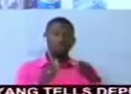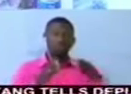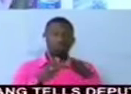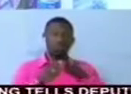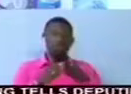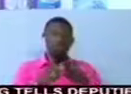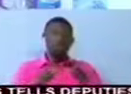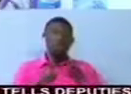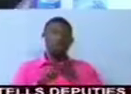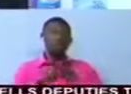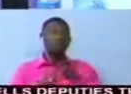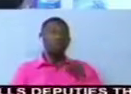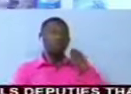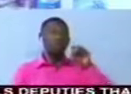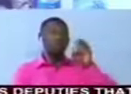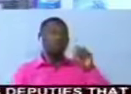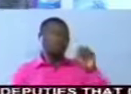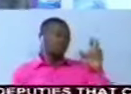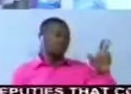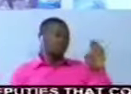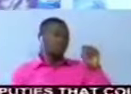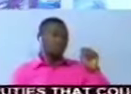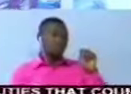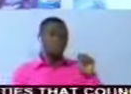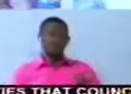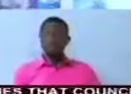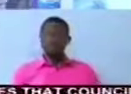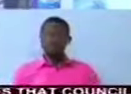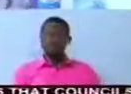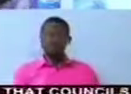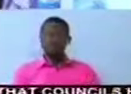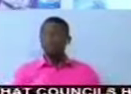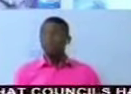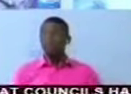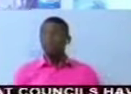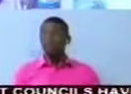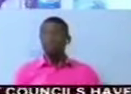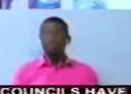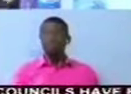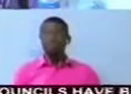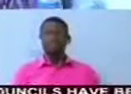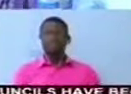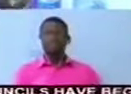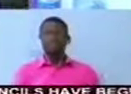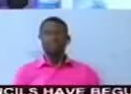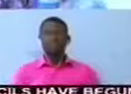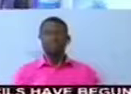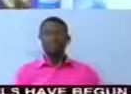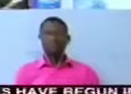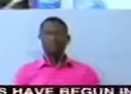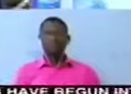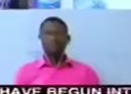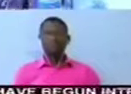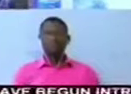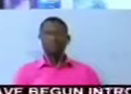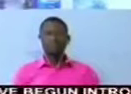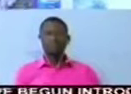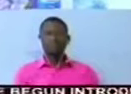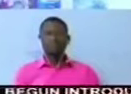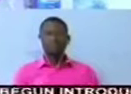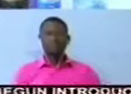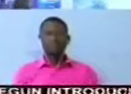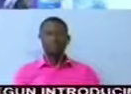lima min moy ñi féké yefi ci kaw la bëggono wax, ñi tok. What I wanted to say is that Lamin mok so